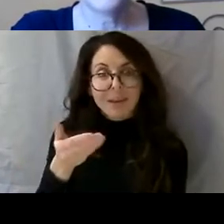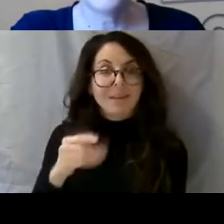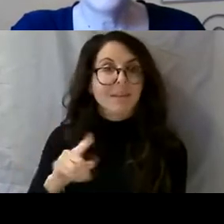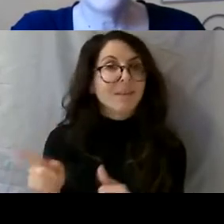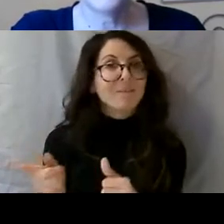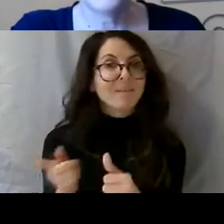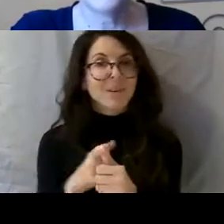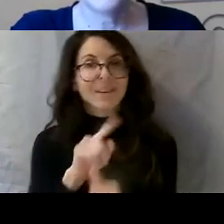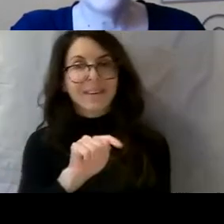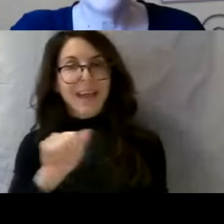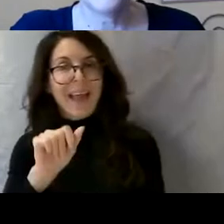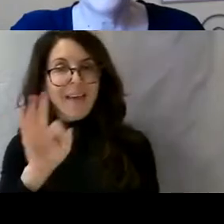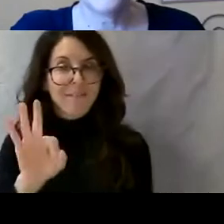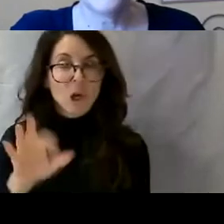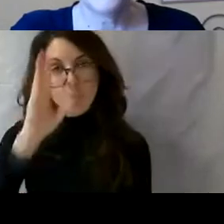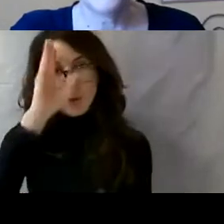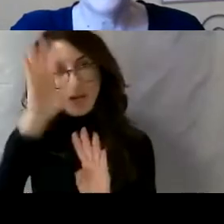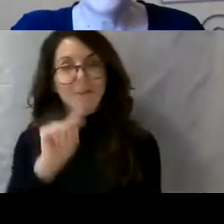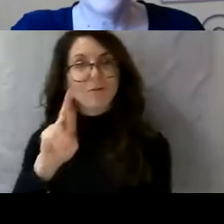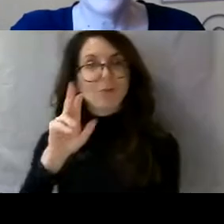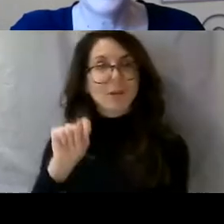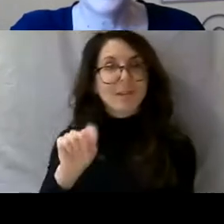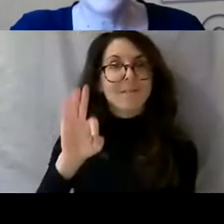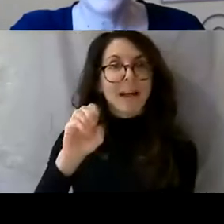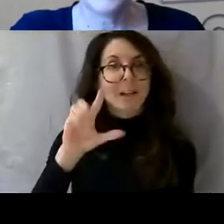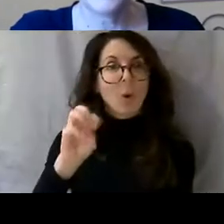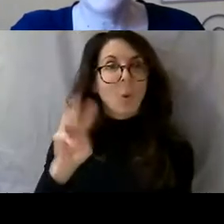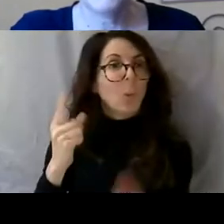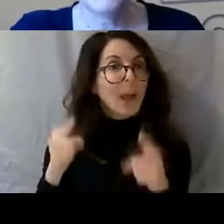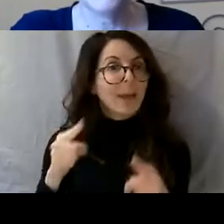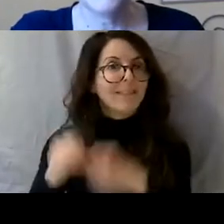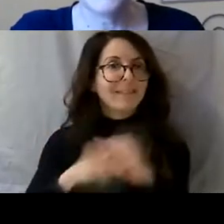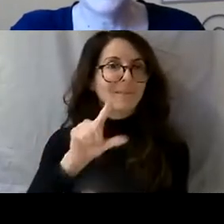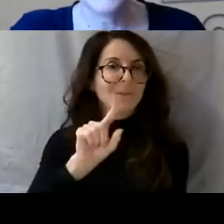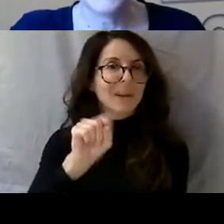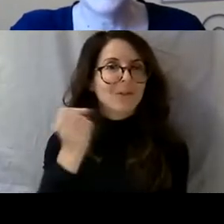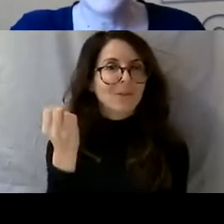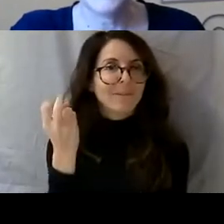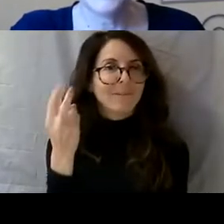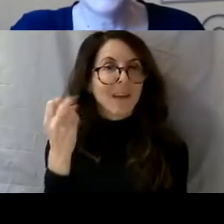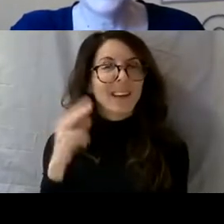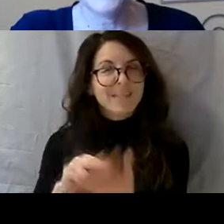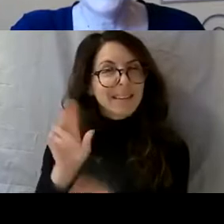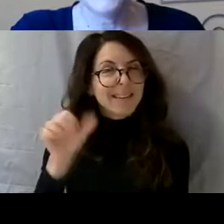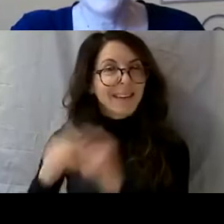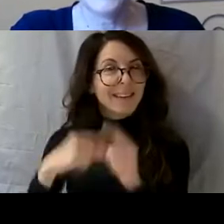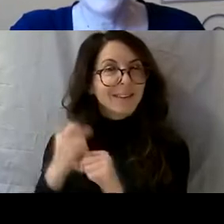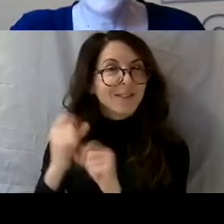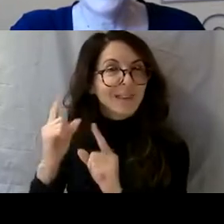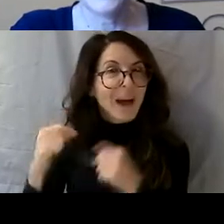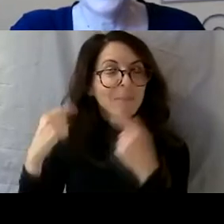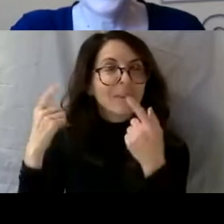Toronto Arts Foundation Creative Trust Fellow in 2012. It's been a decade-long project to share some of